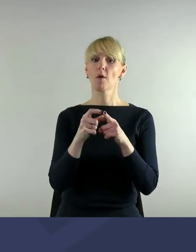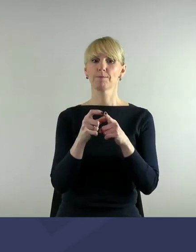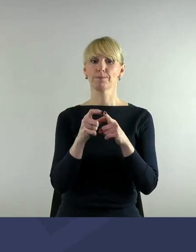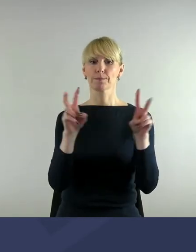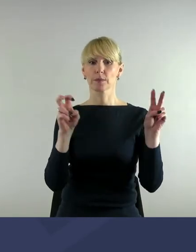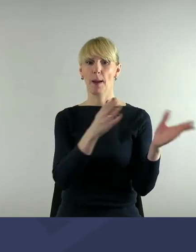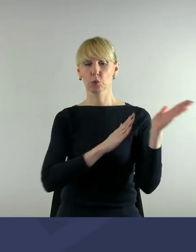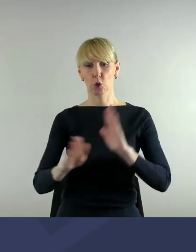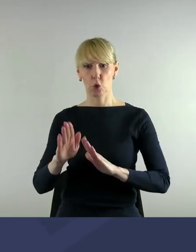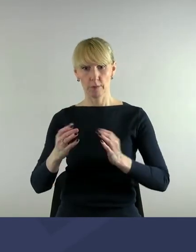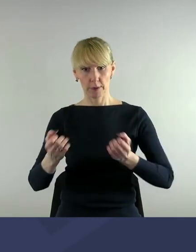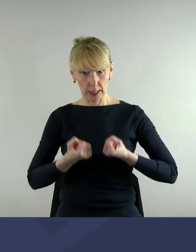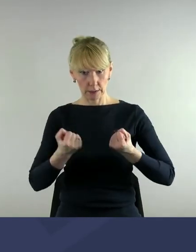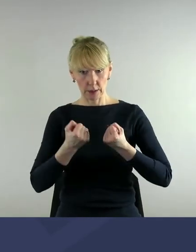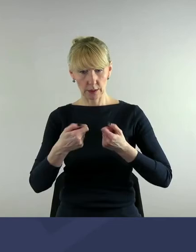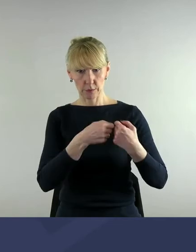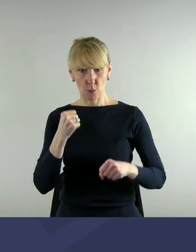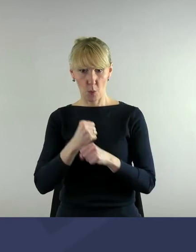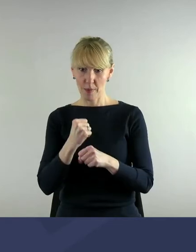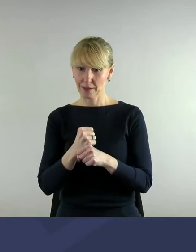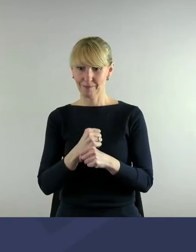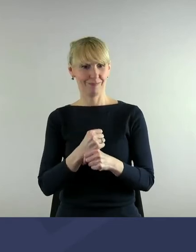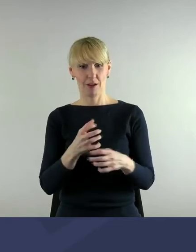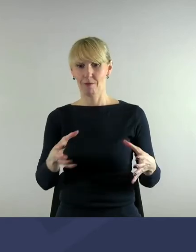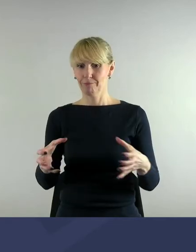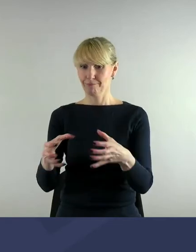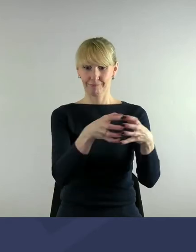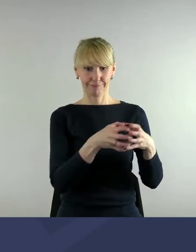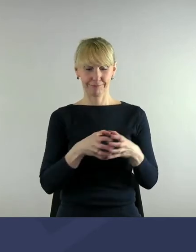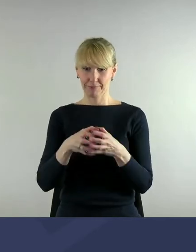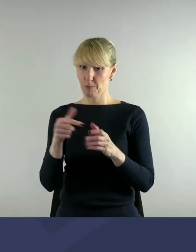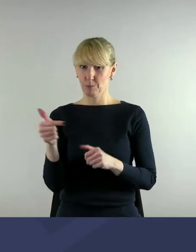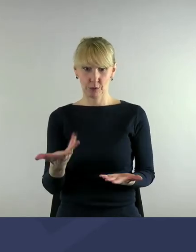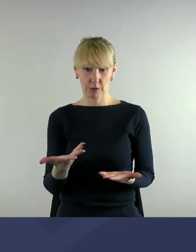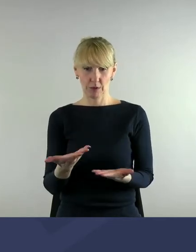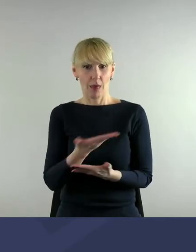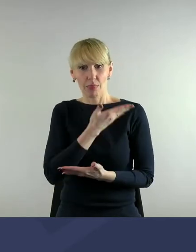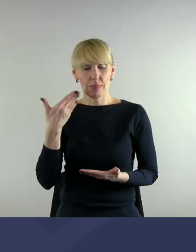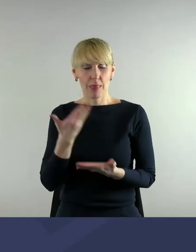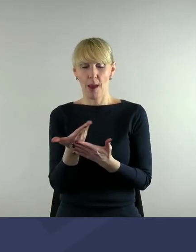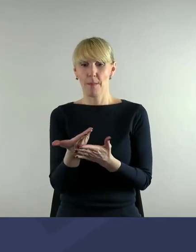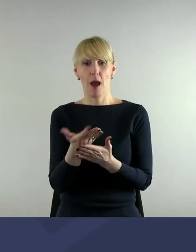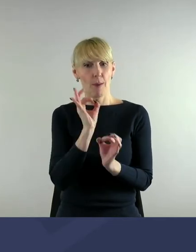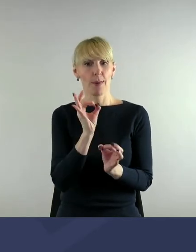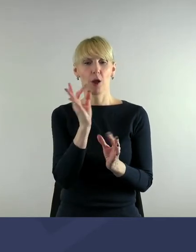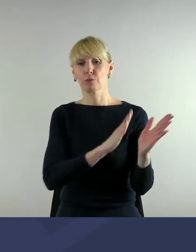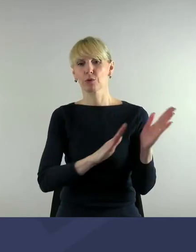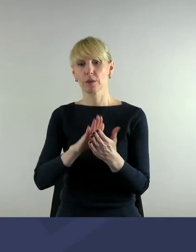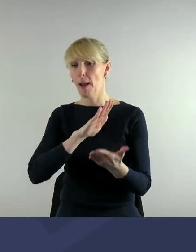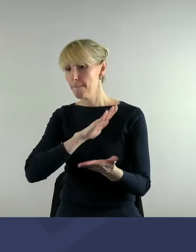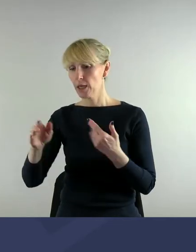preparedness, being ready, collaboration go hand in hand. In short, there is